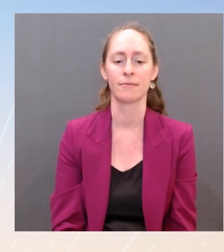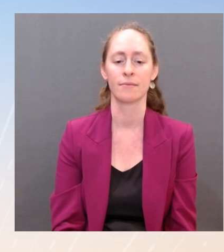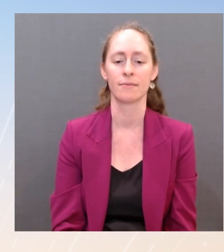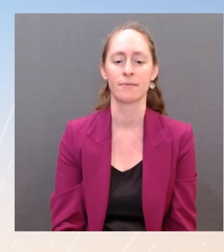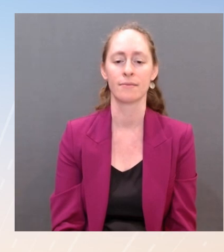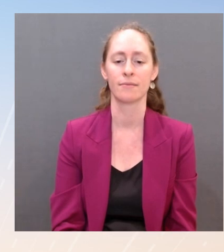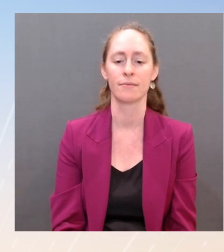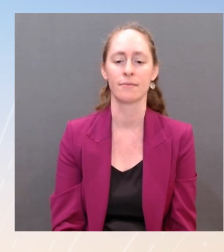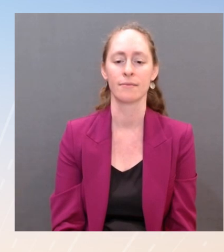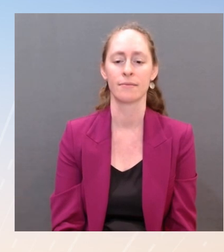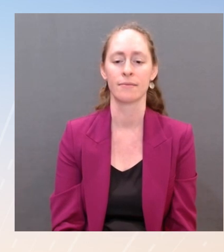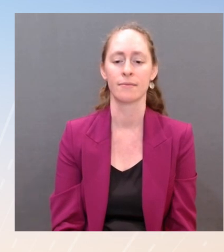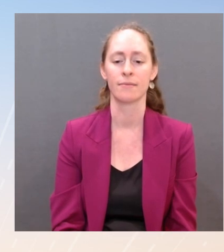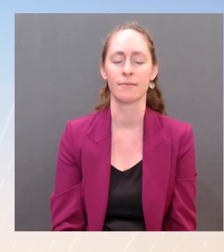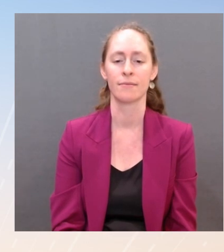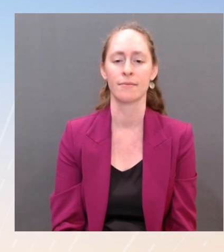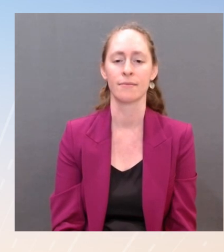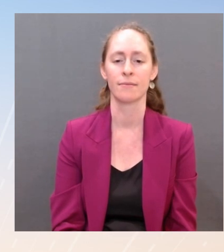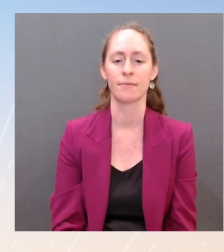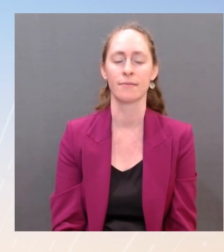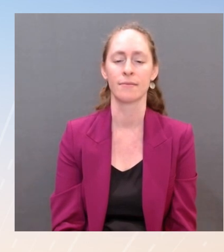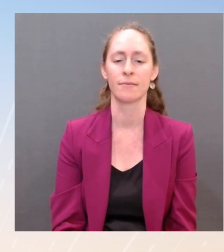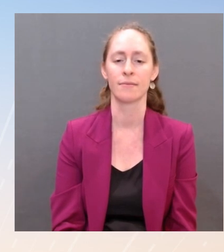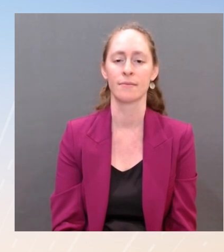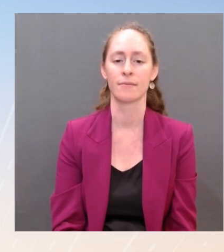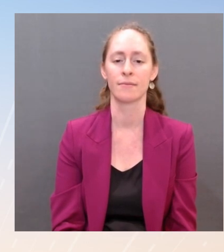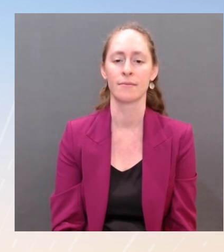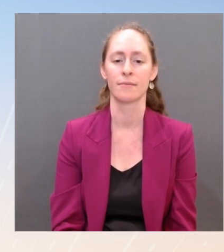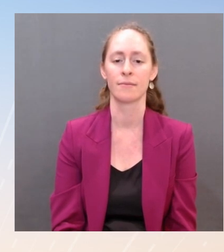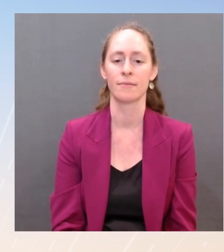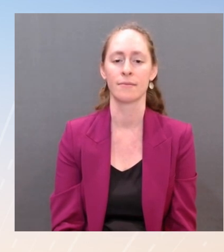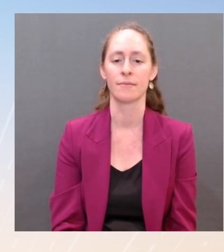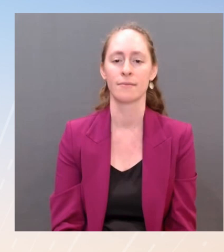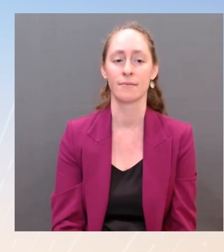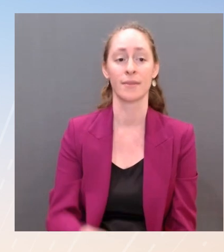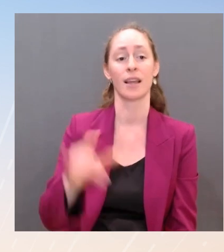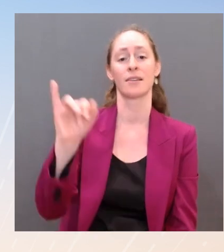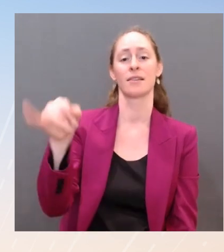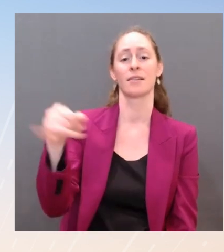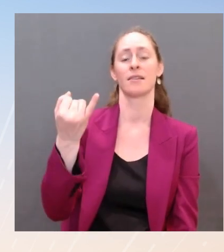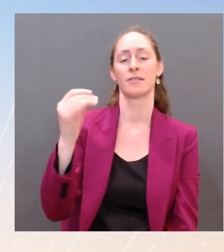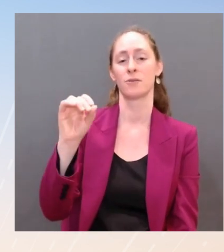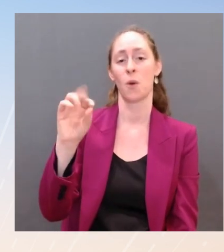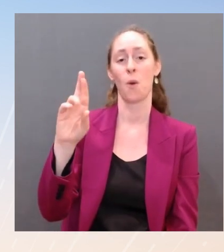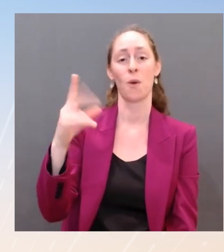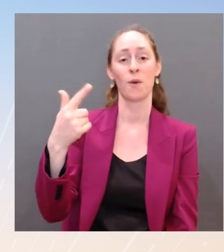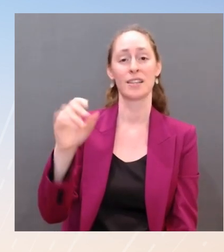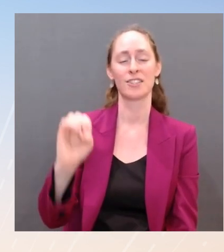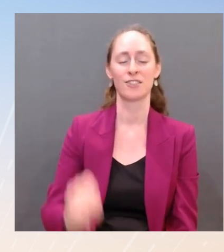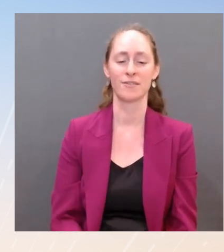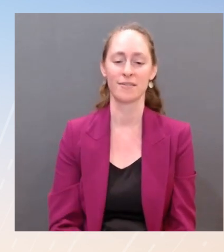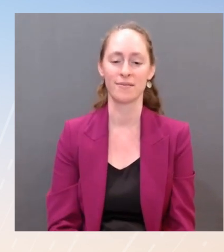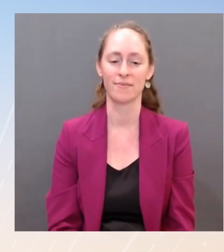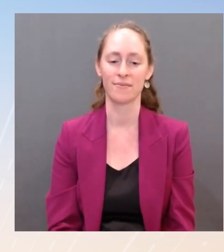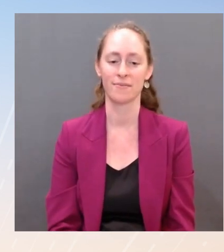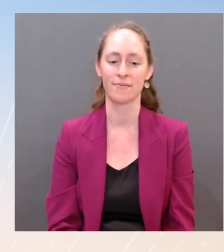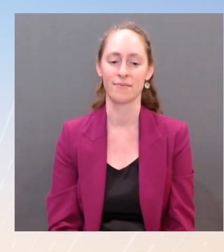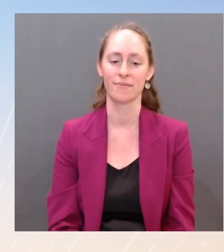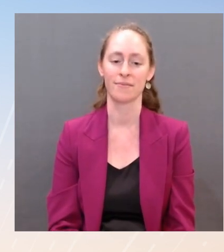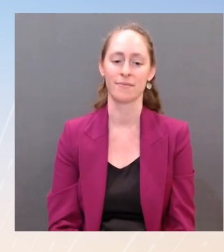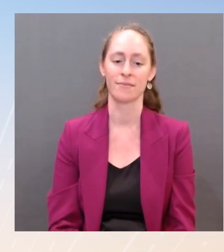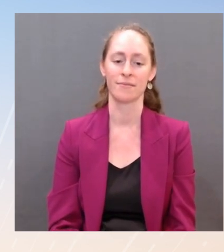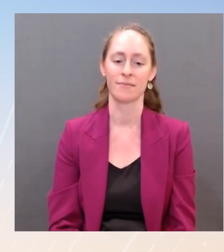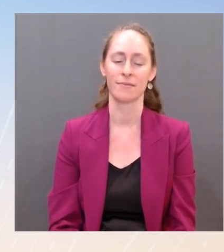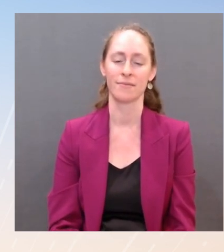Next, I want to turn to Jorge, who has an amazing story as well. Jorge, you became a leader in mental health at